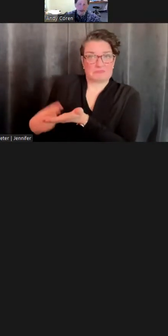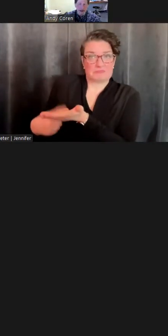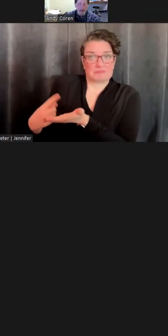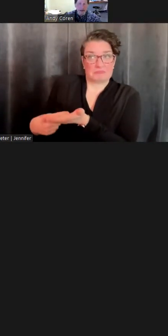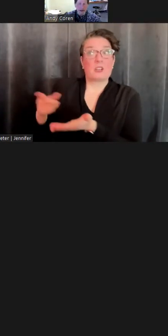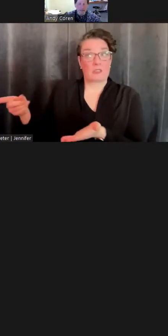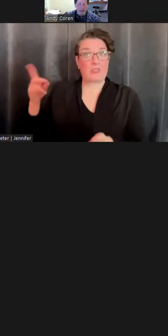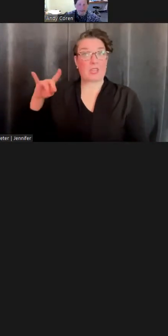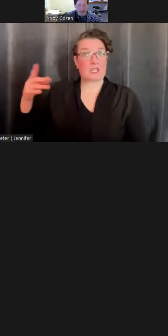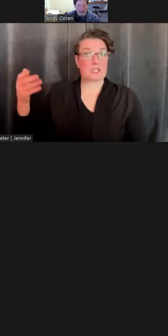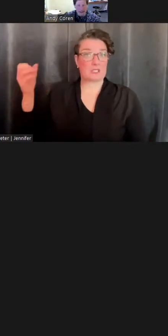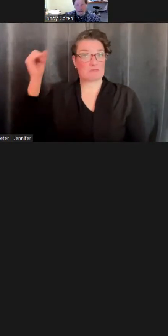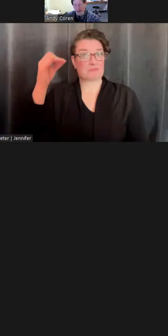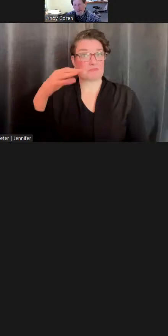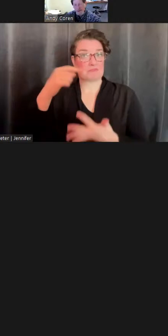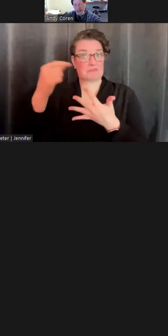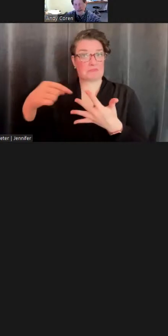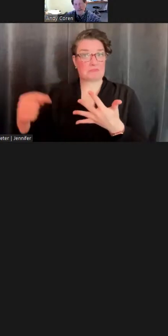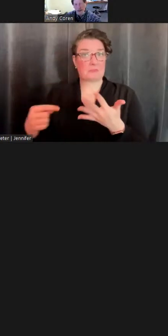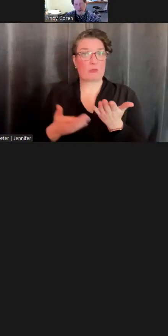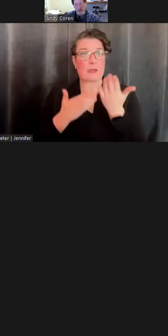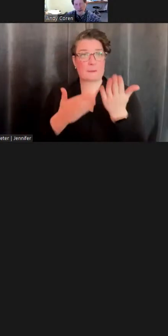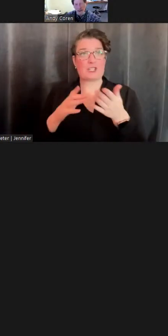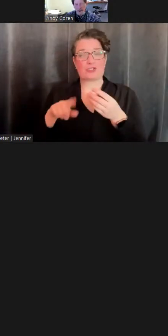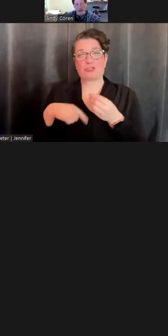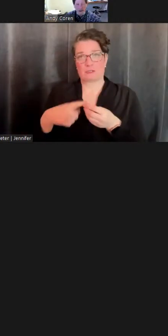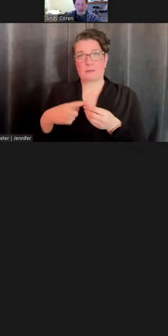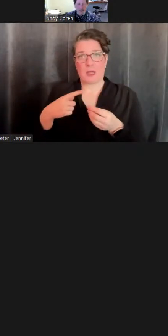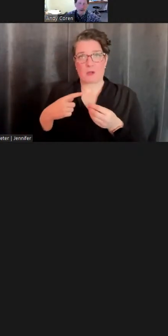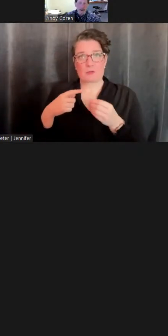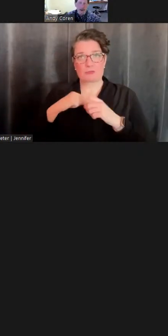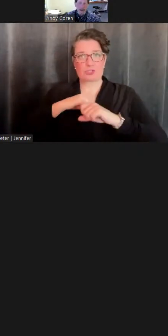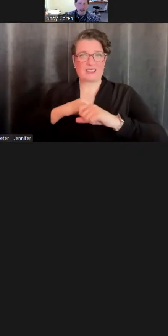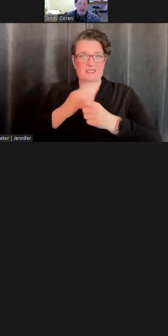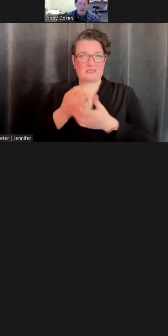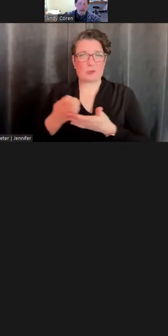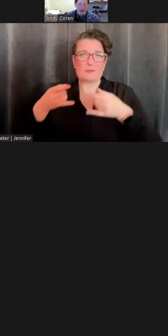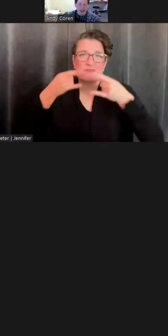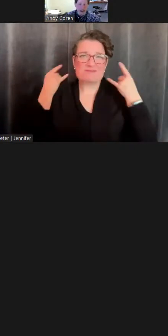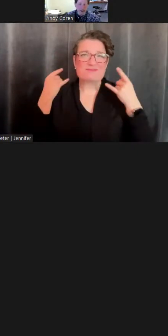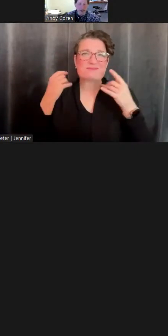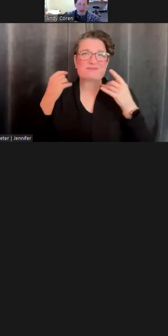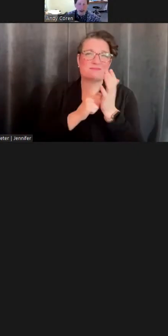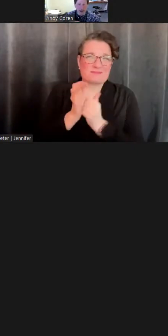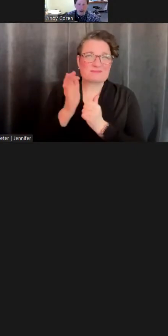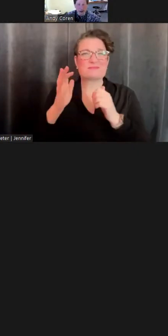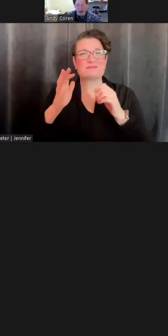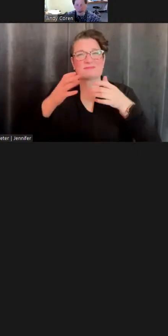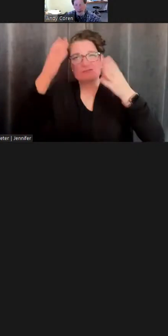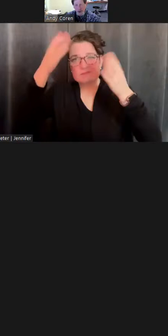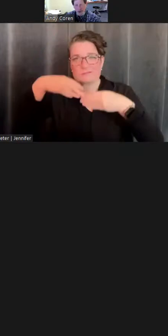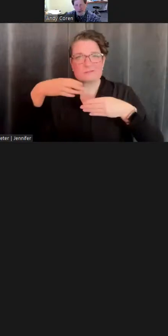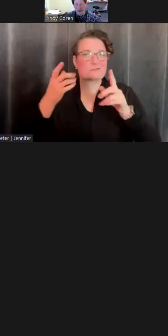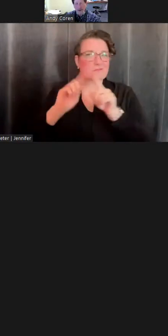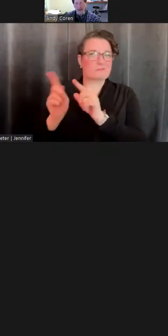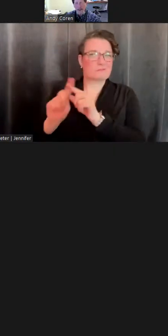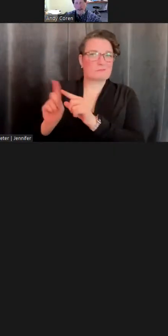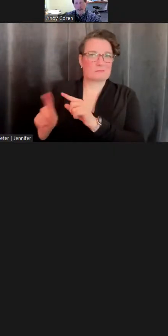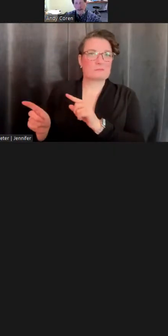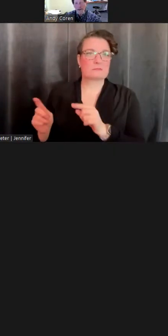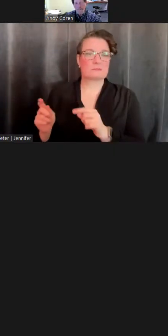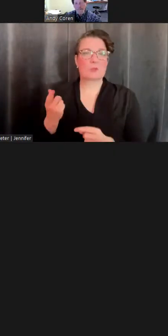recommendations about PPE, protective equipment that each individual in the jail